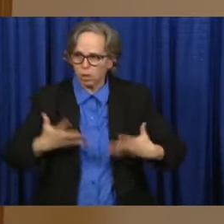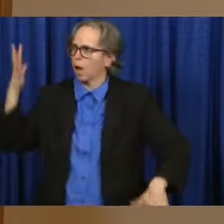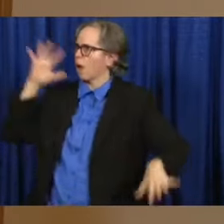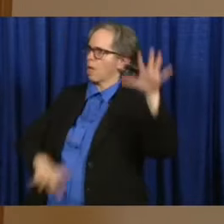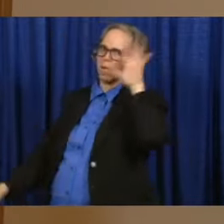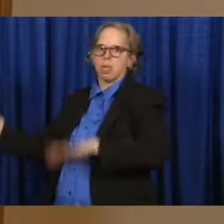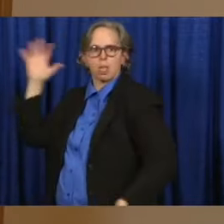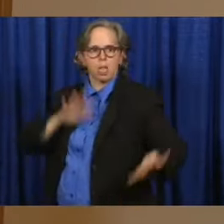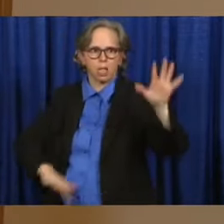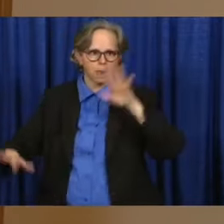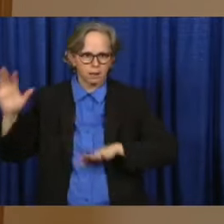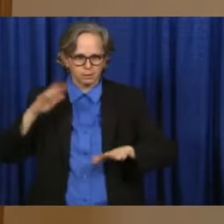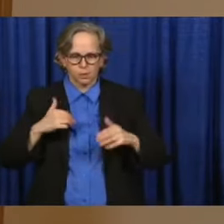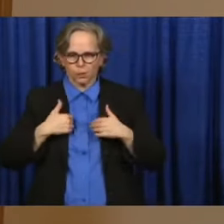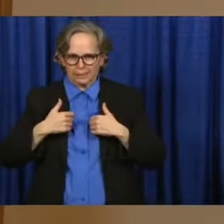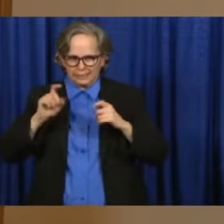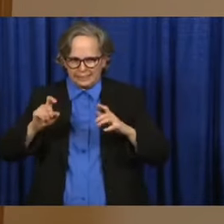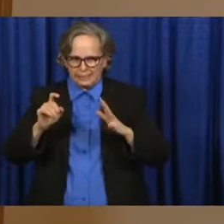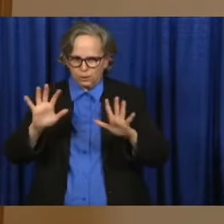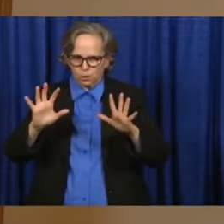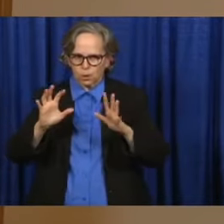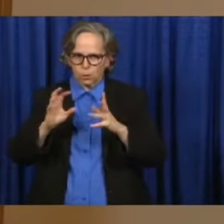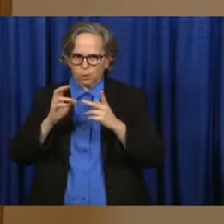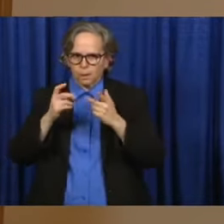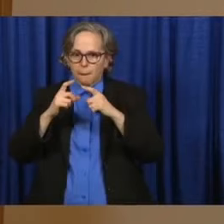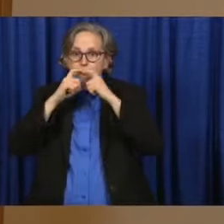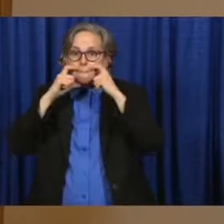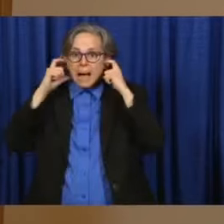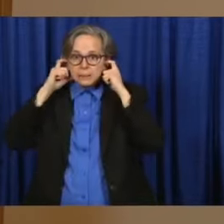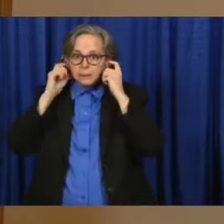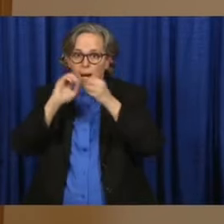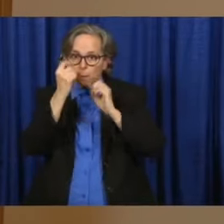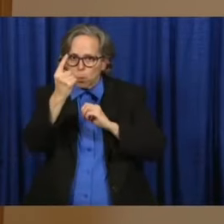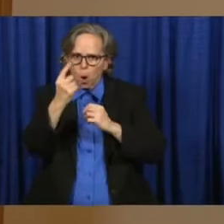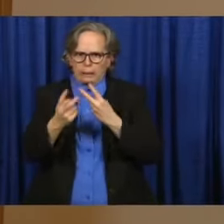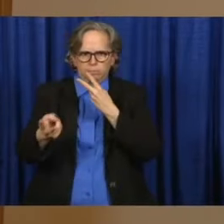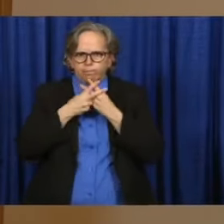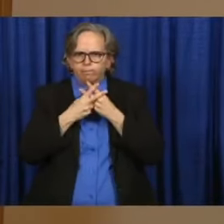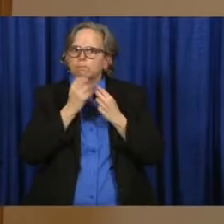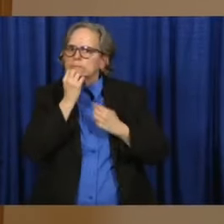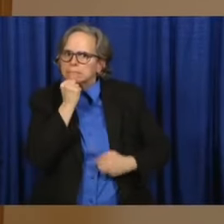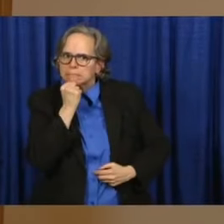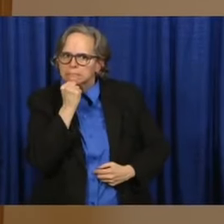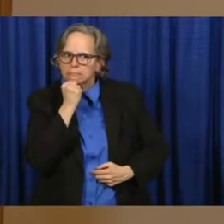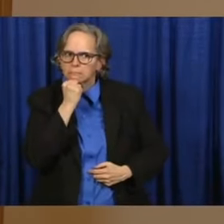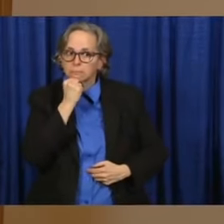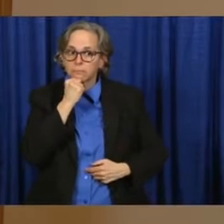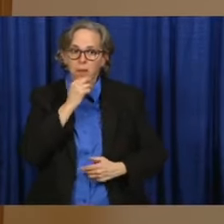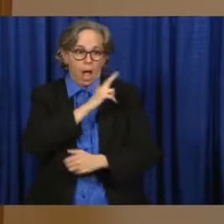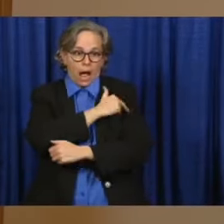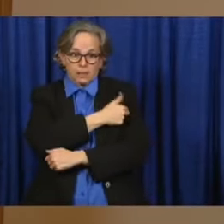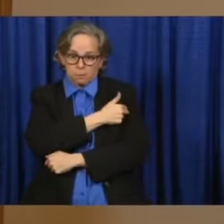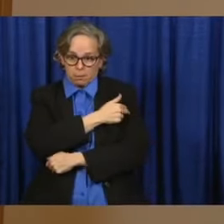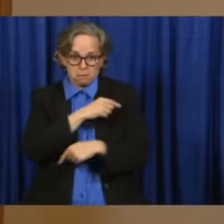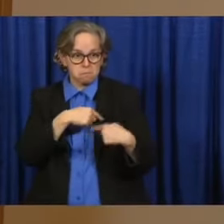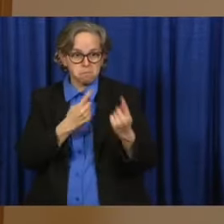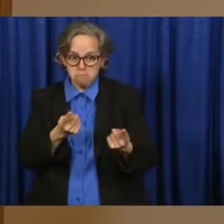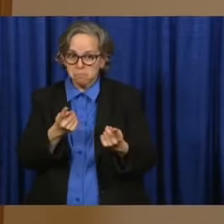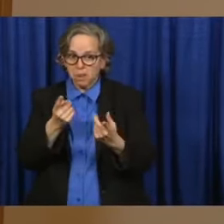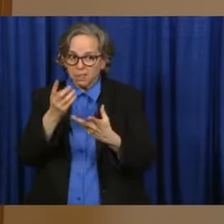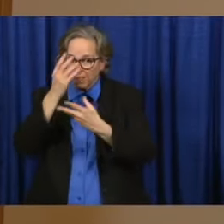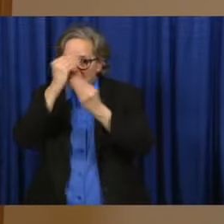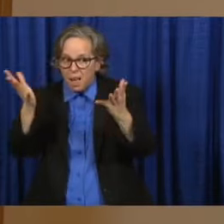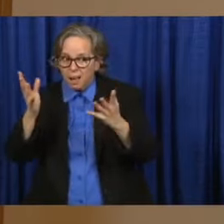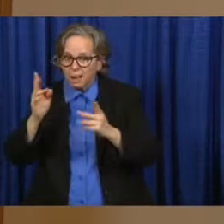not have to throw it away is essential. But hospitals have been telling their workers that as part of their routine preparing